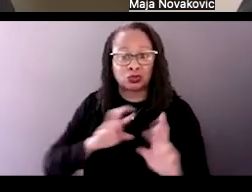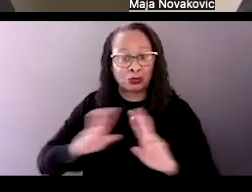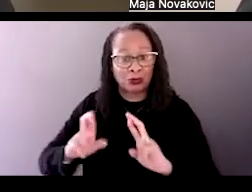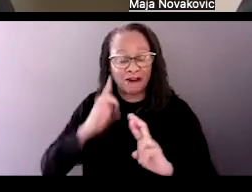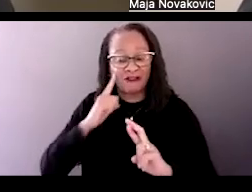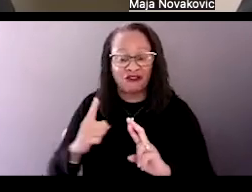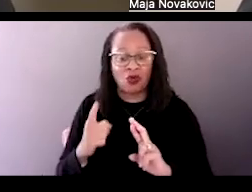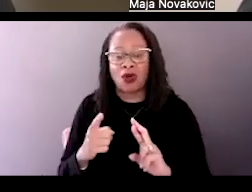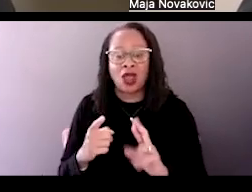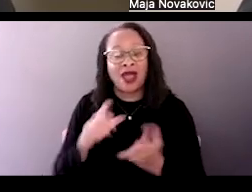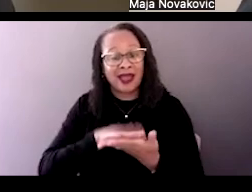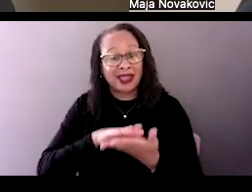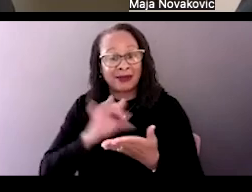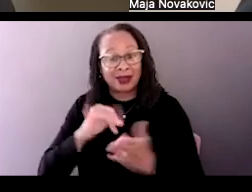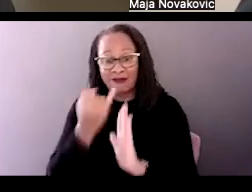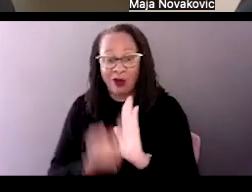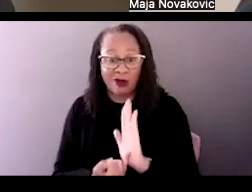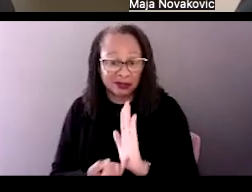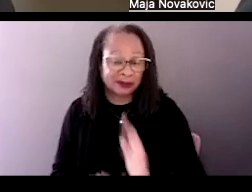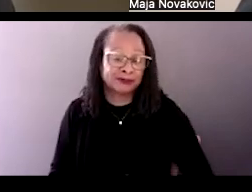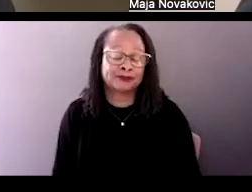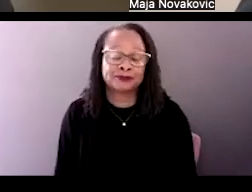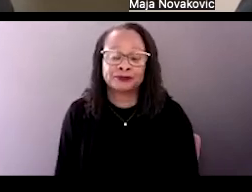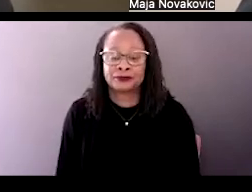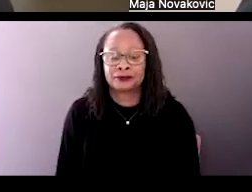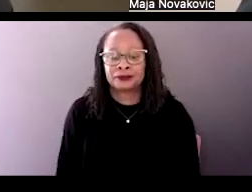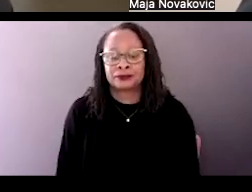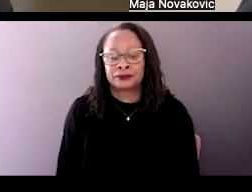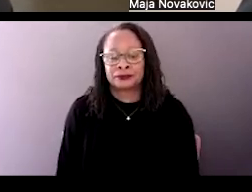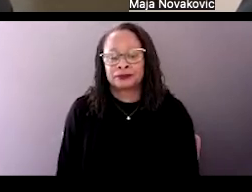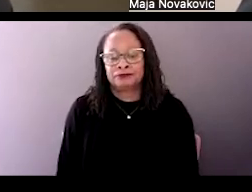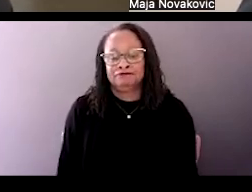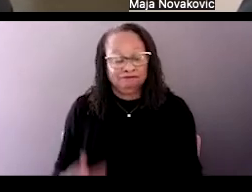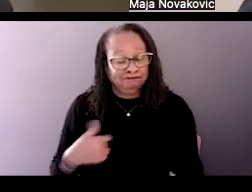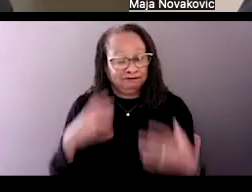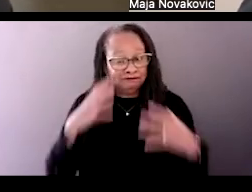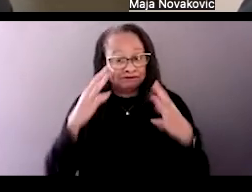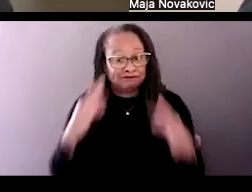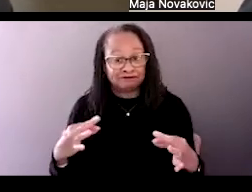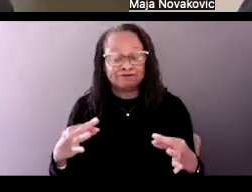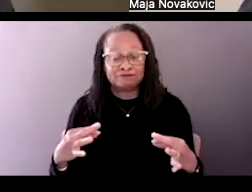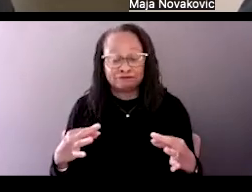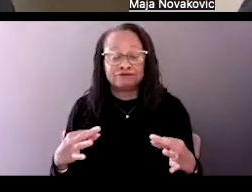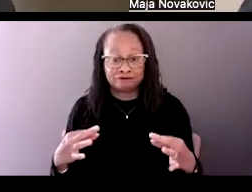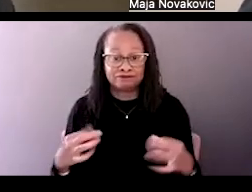the Academy of Arts. And I decided to